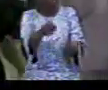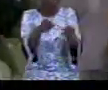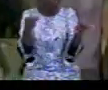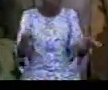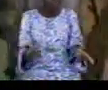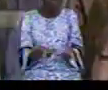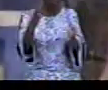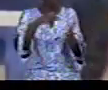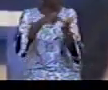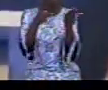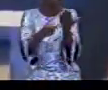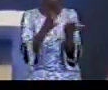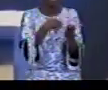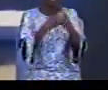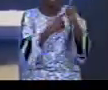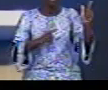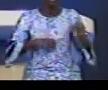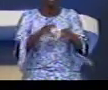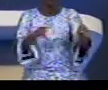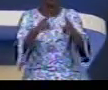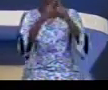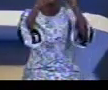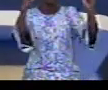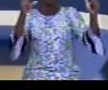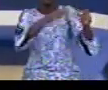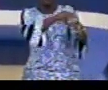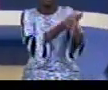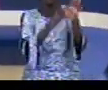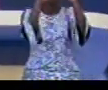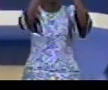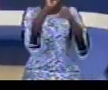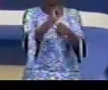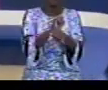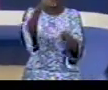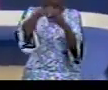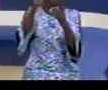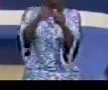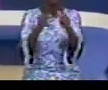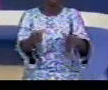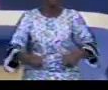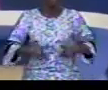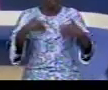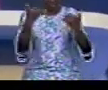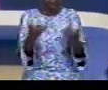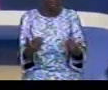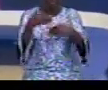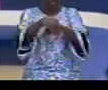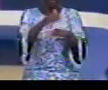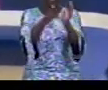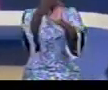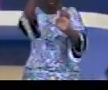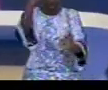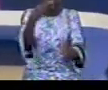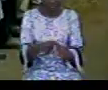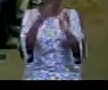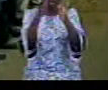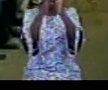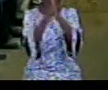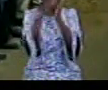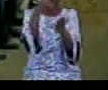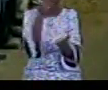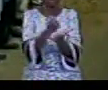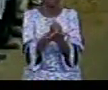do great, mighty miracles in every life tonight, in Jesus' name.